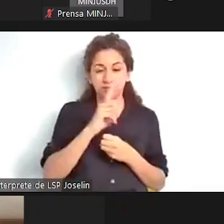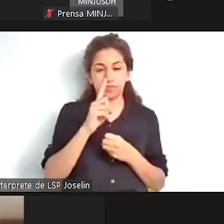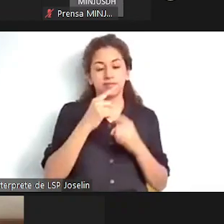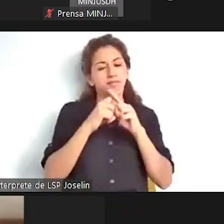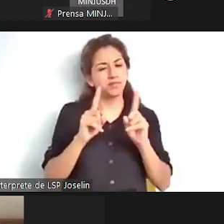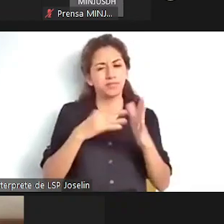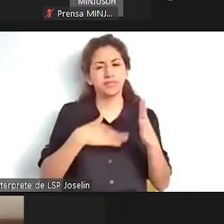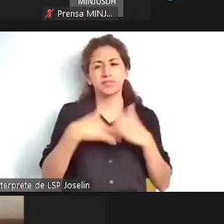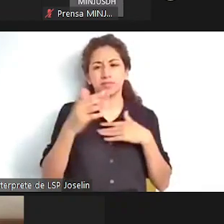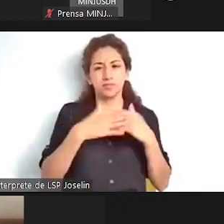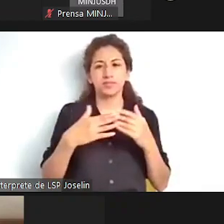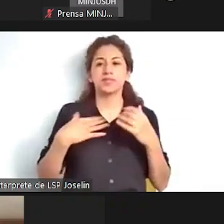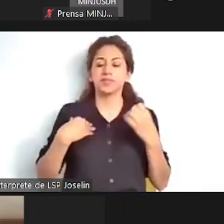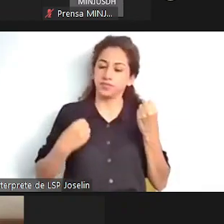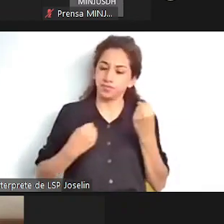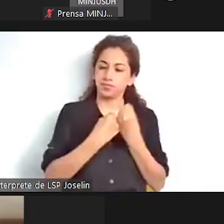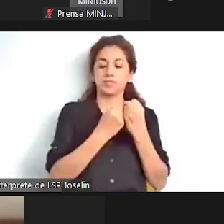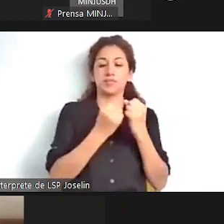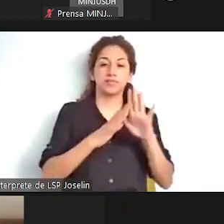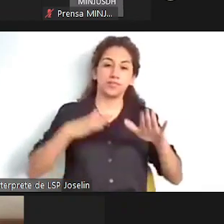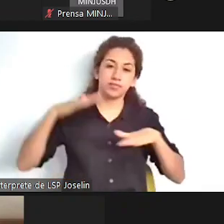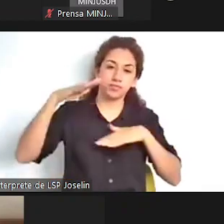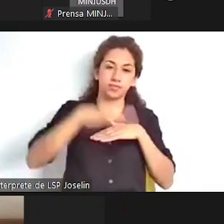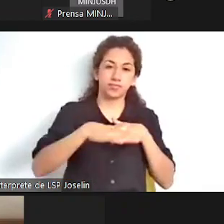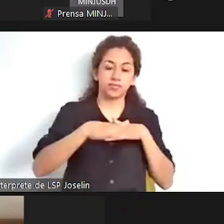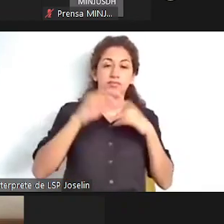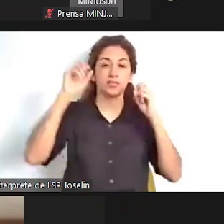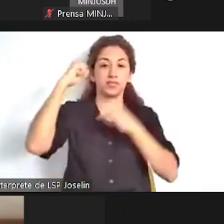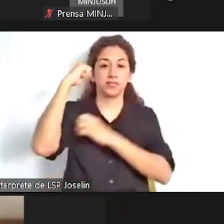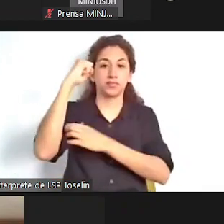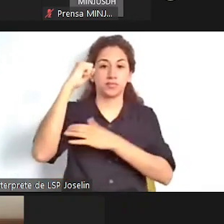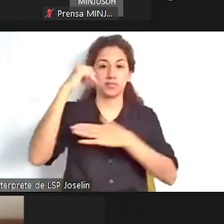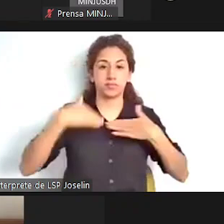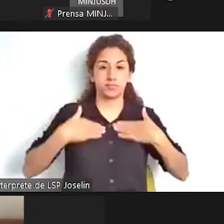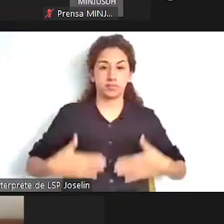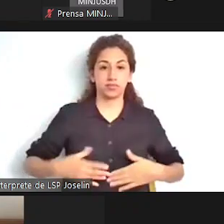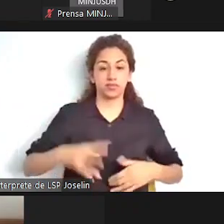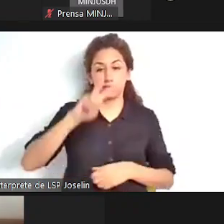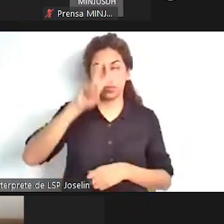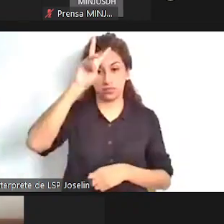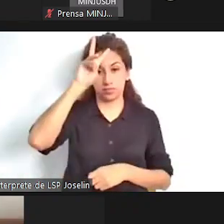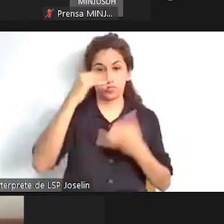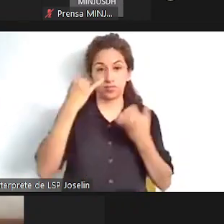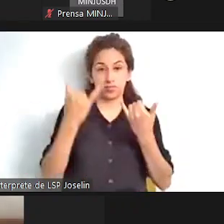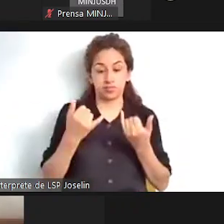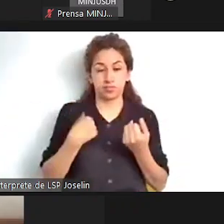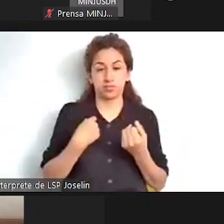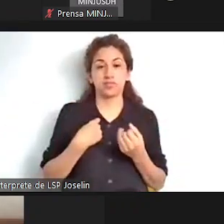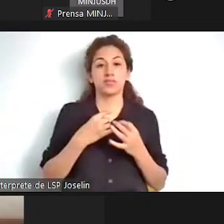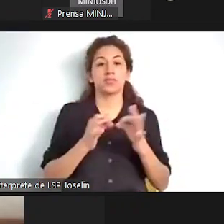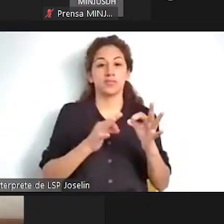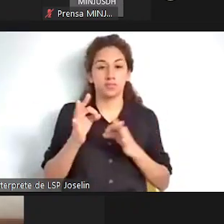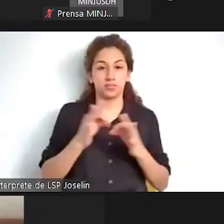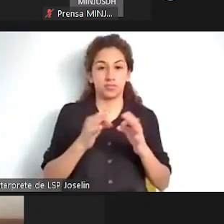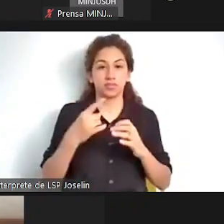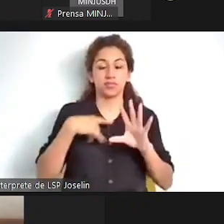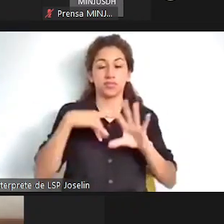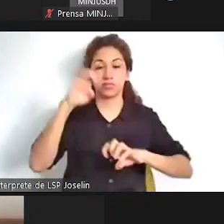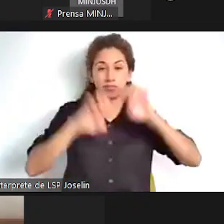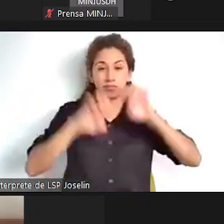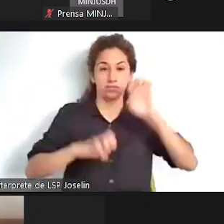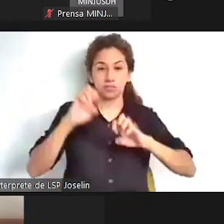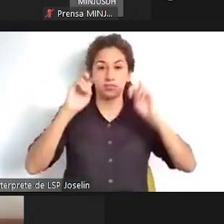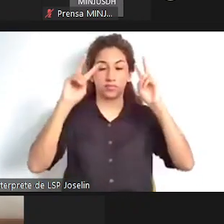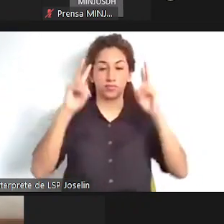have uh wanted and we think that it is the first uh a step ahead that to afford the human rights